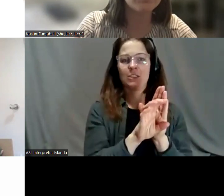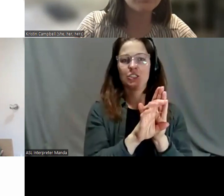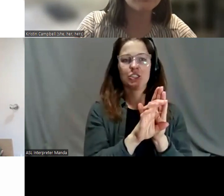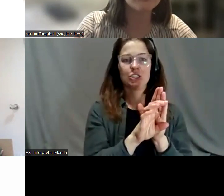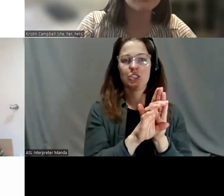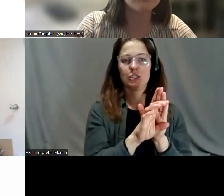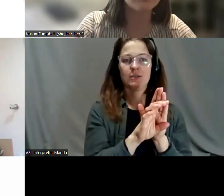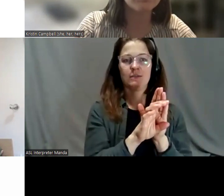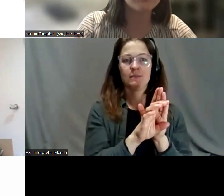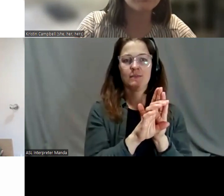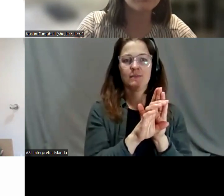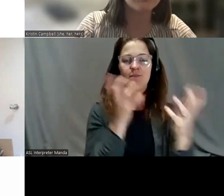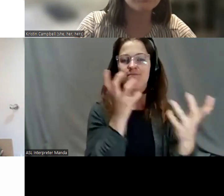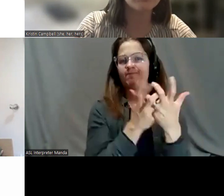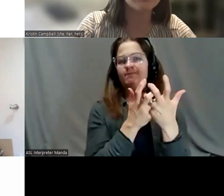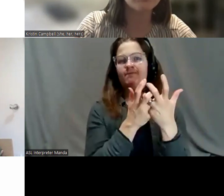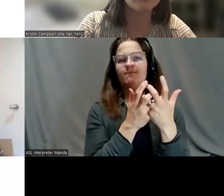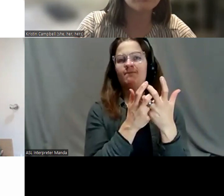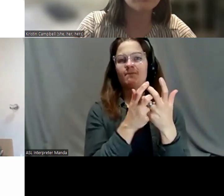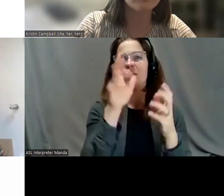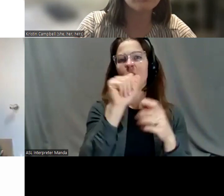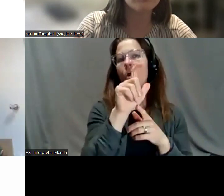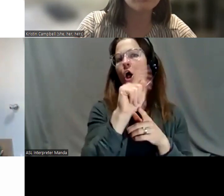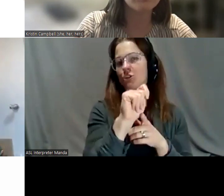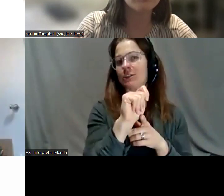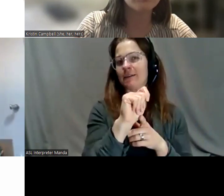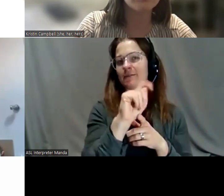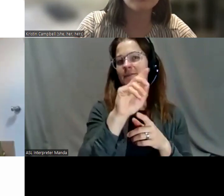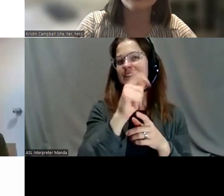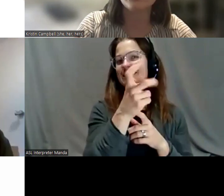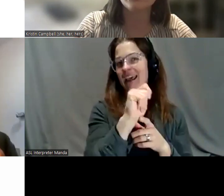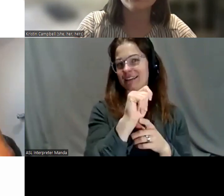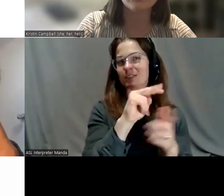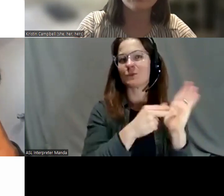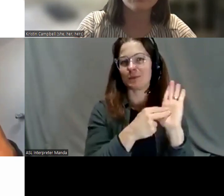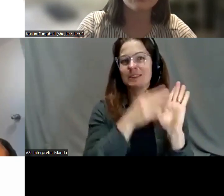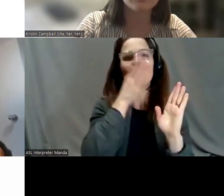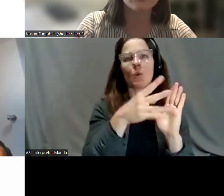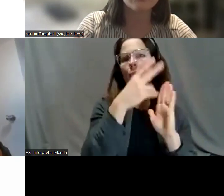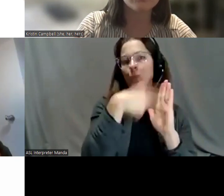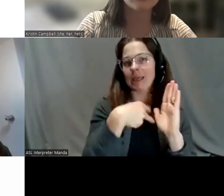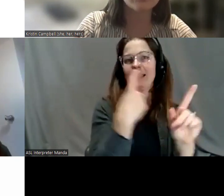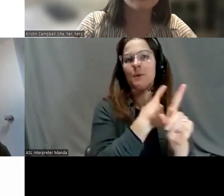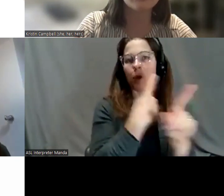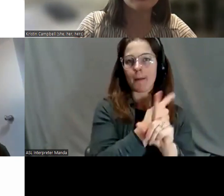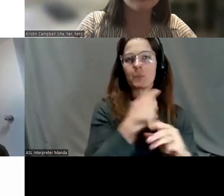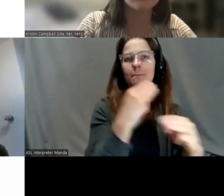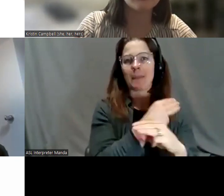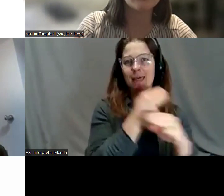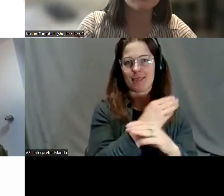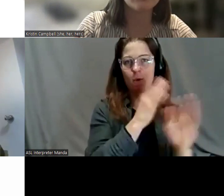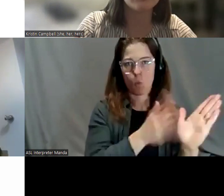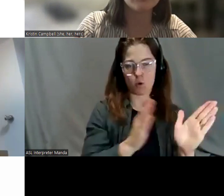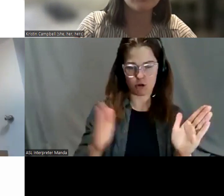associated alternative text that would read out the equation in that proper mathematical vernacular.